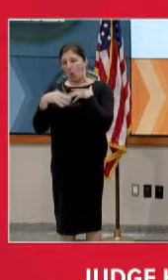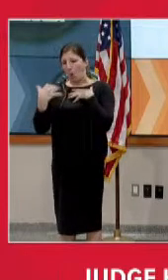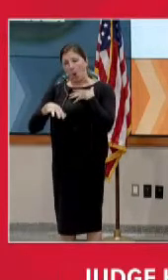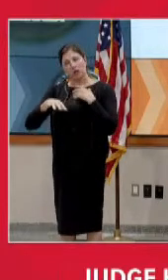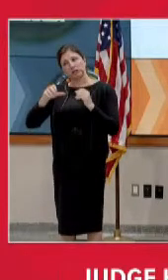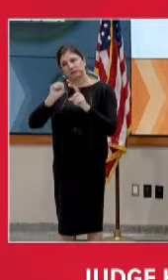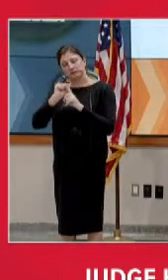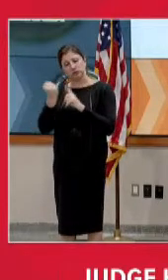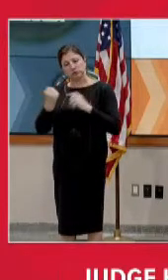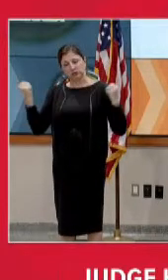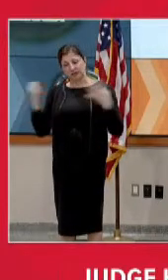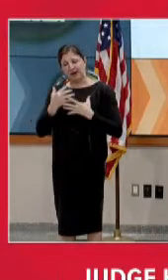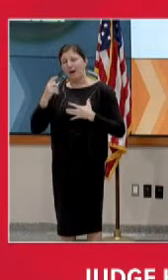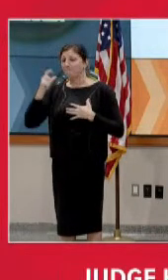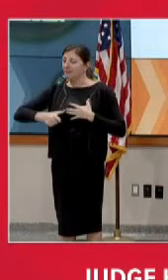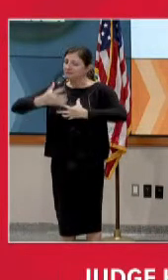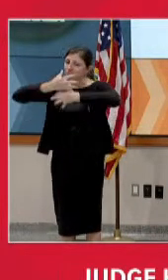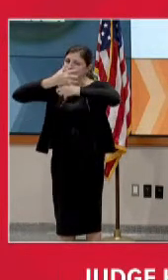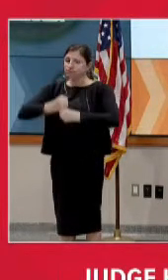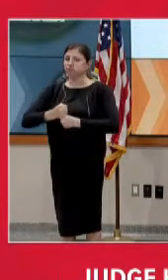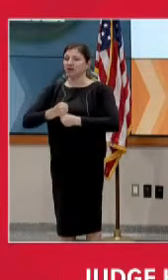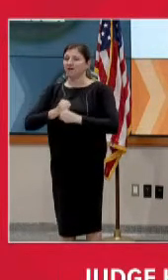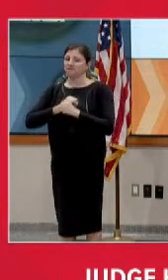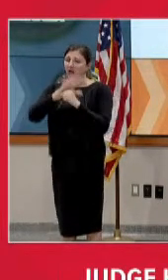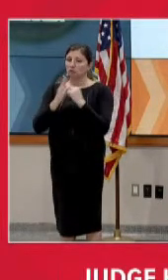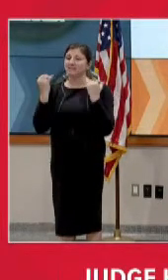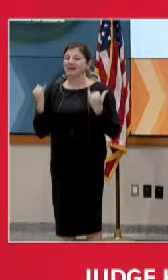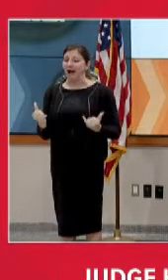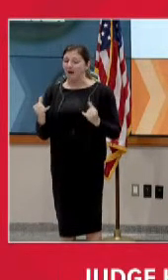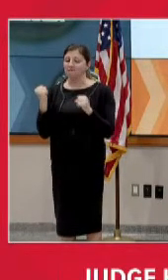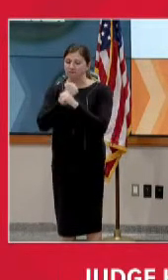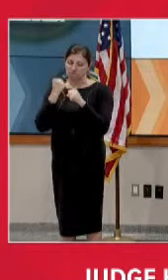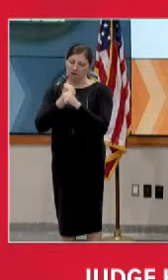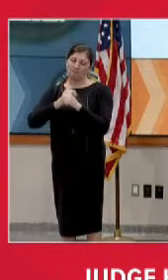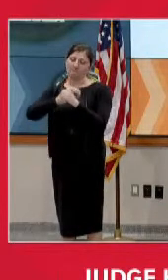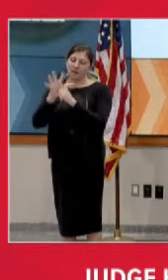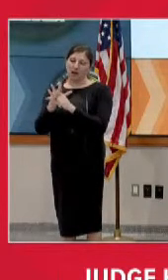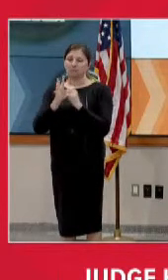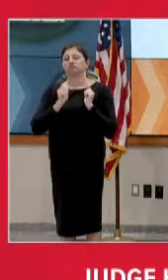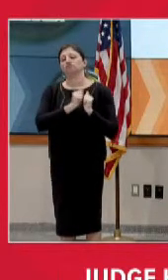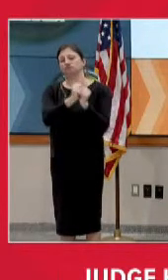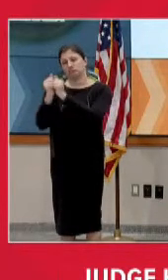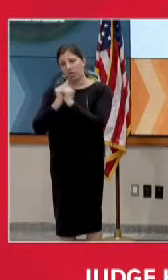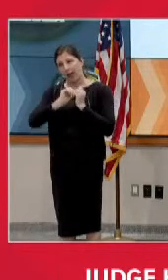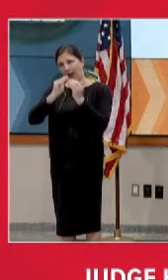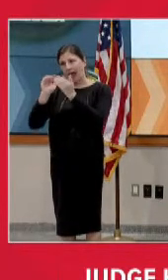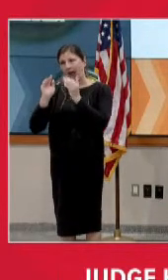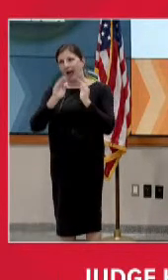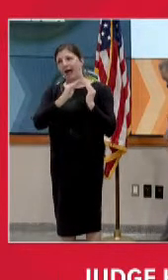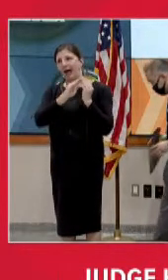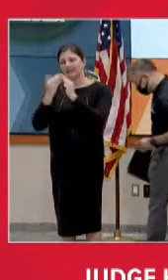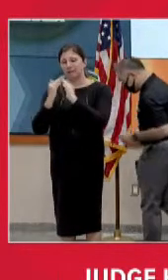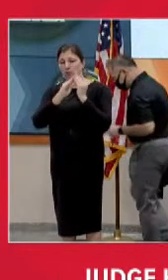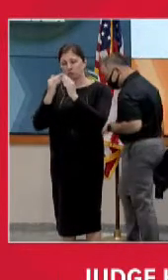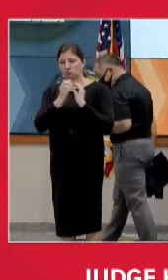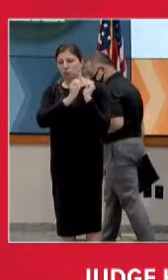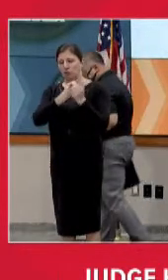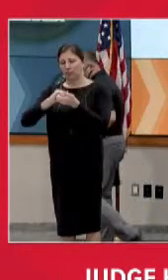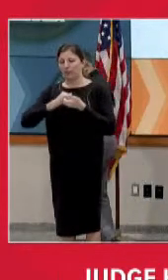we can to suppress this virus now, and certainly to fight the pandemic as a community. And then there are